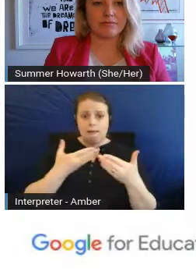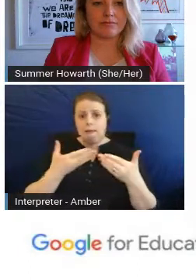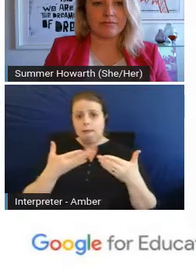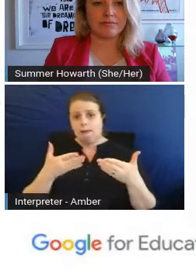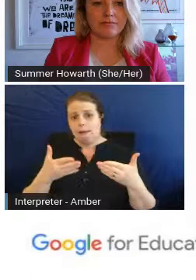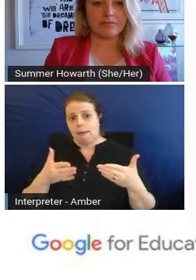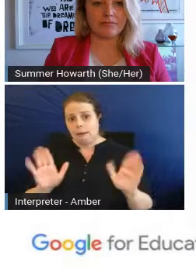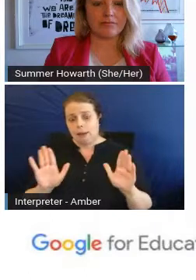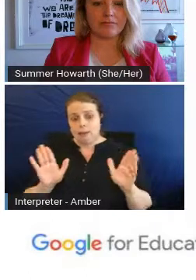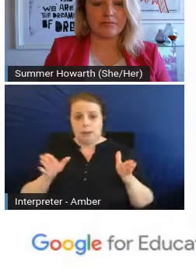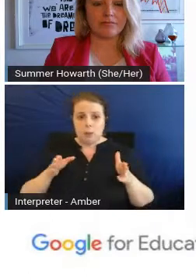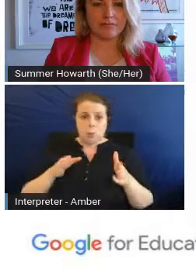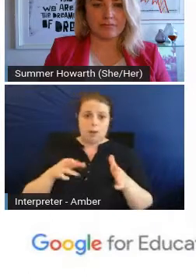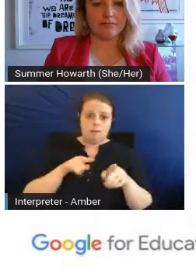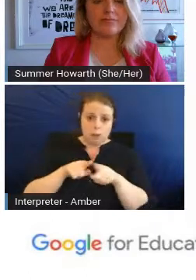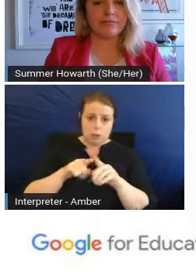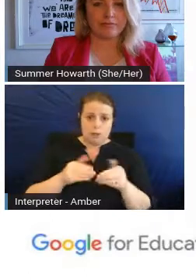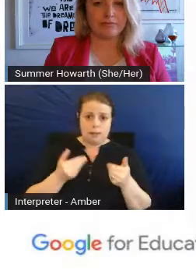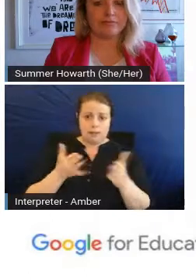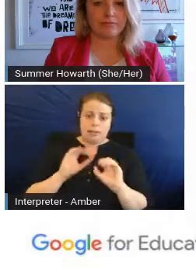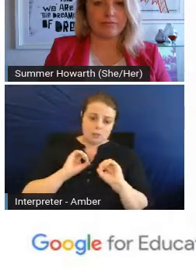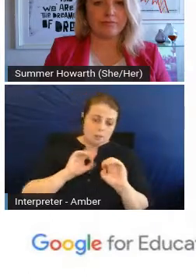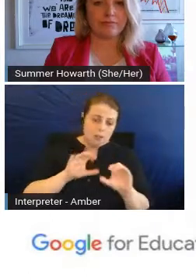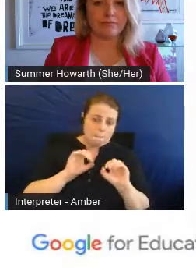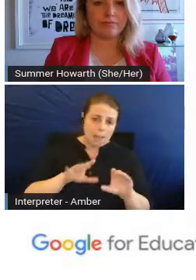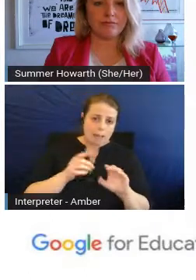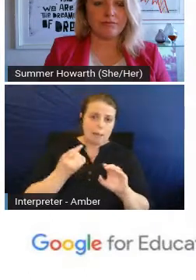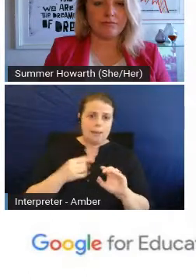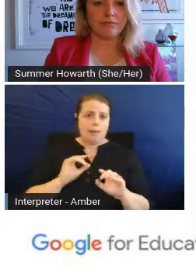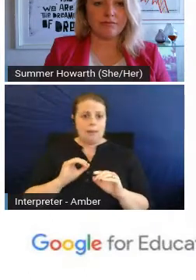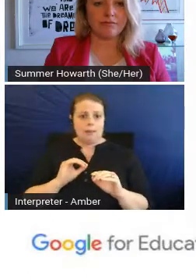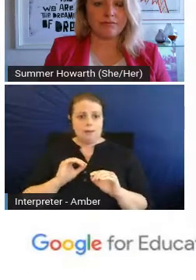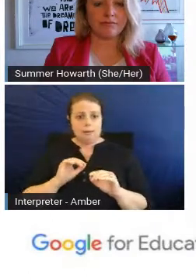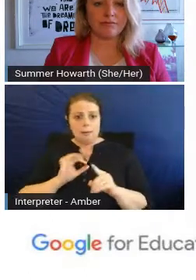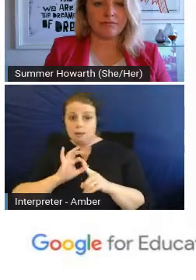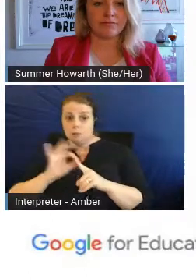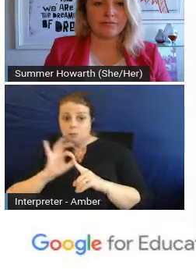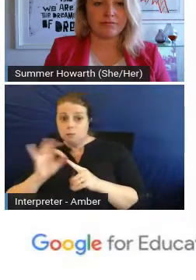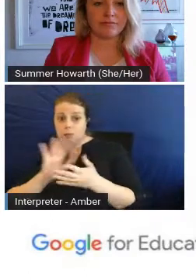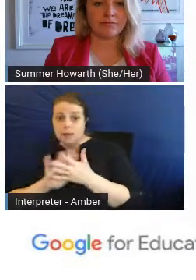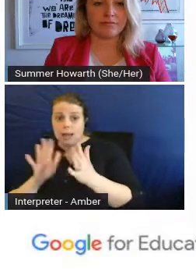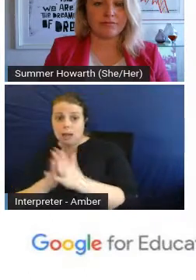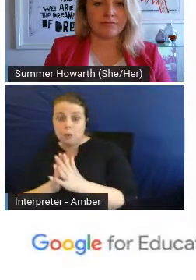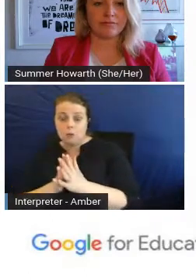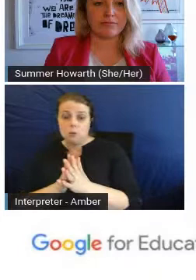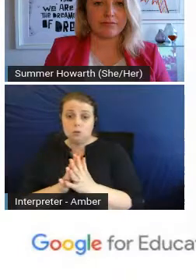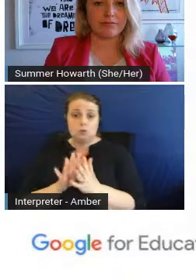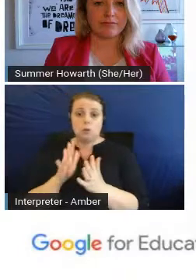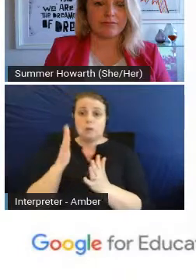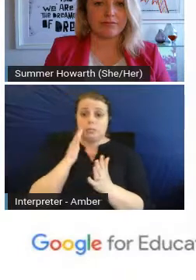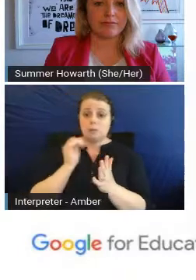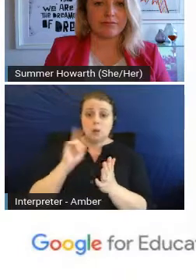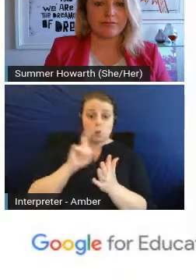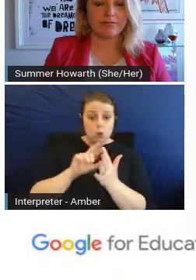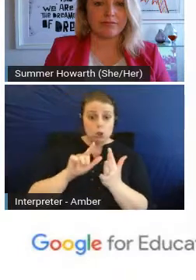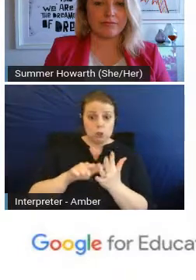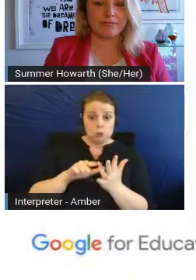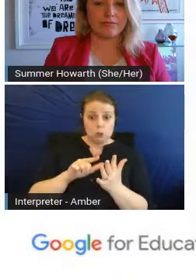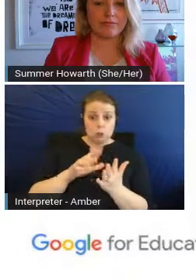for feedback and feed forward. So whatever the students do, you're able to give them feedback, and